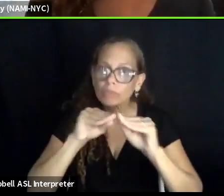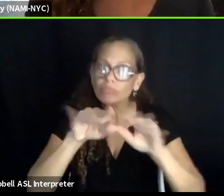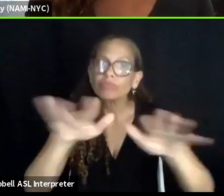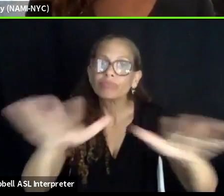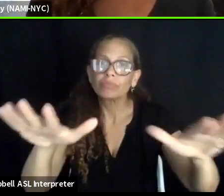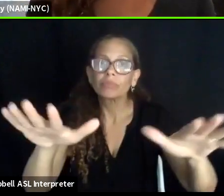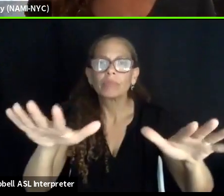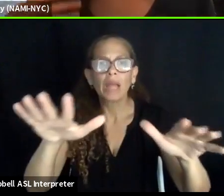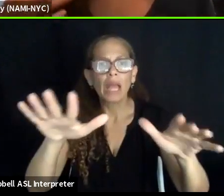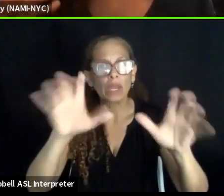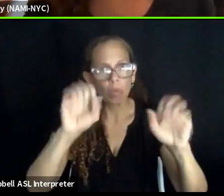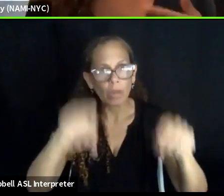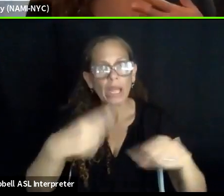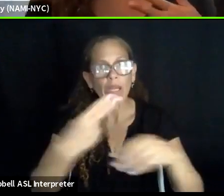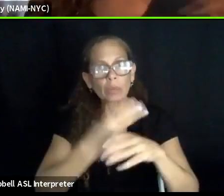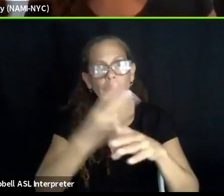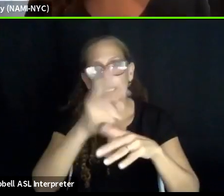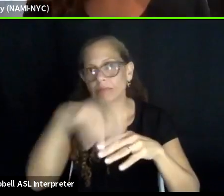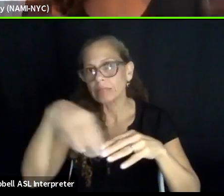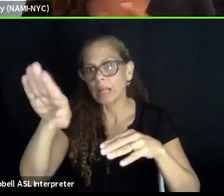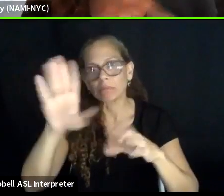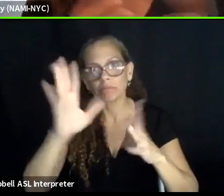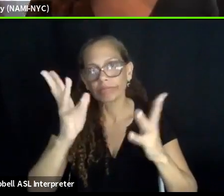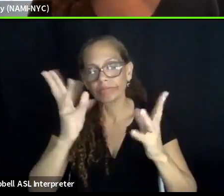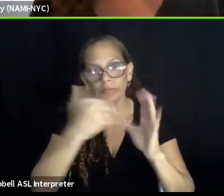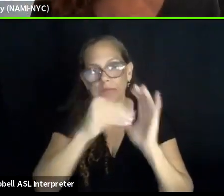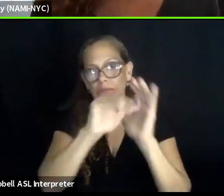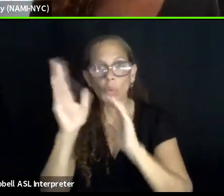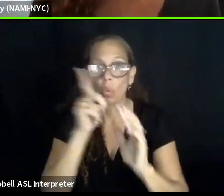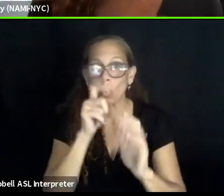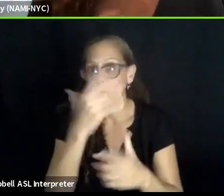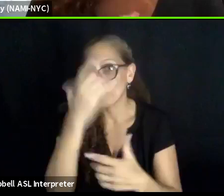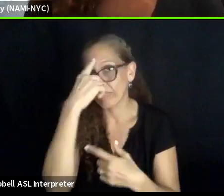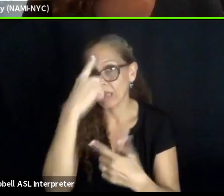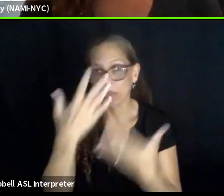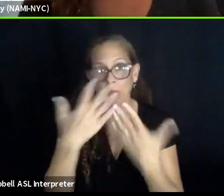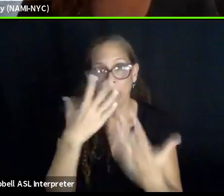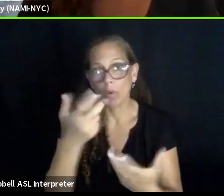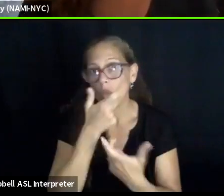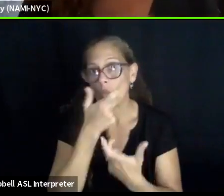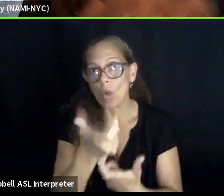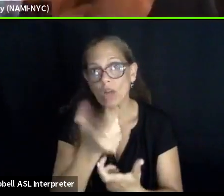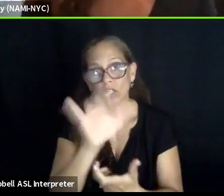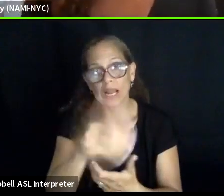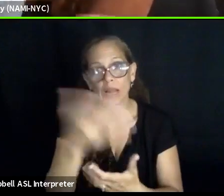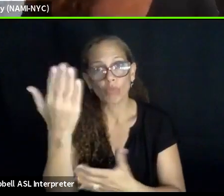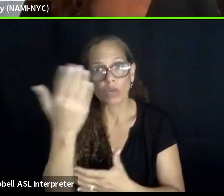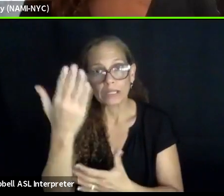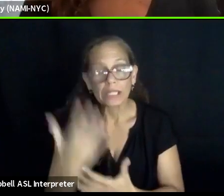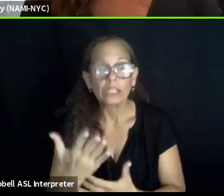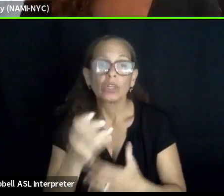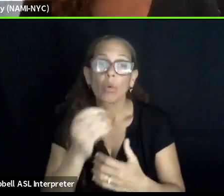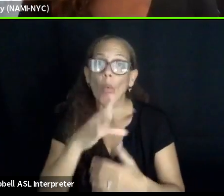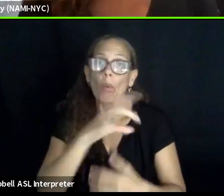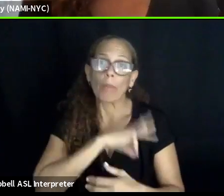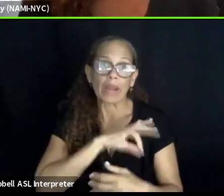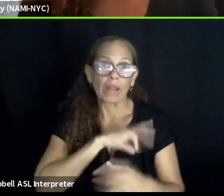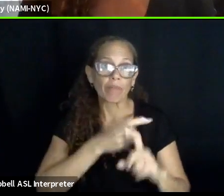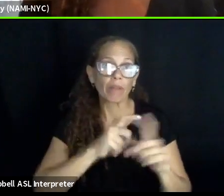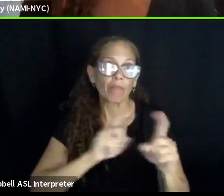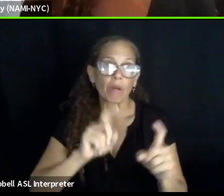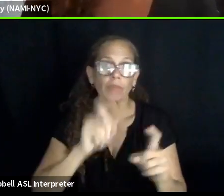along that email to anyone else who you think might want to watch the presentation or who might benefit from some of